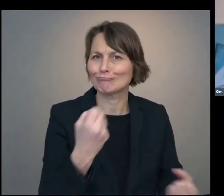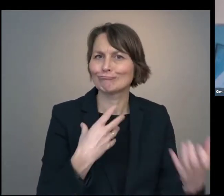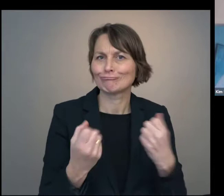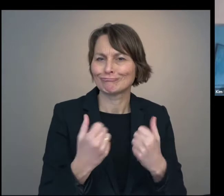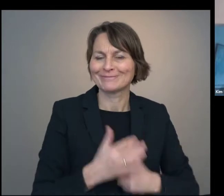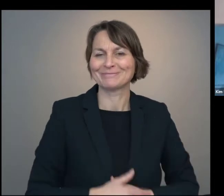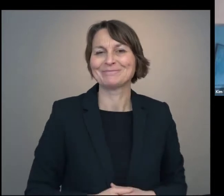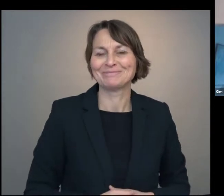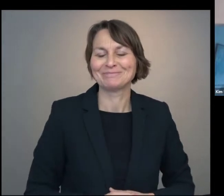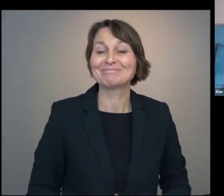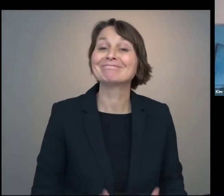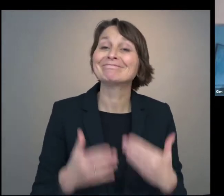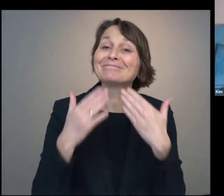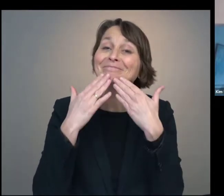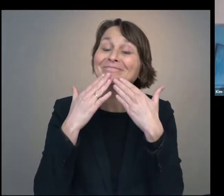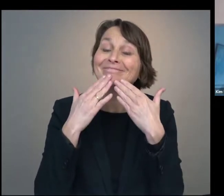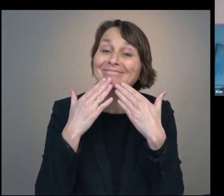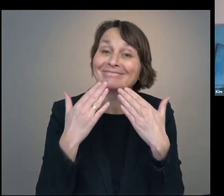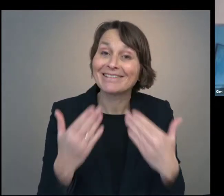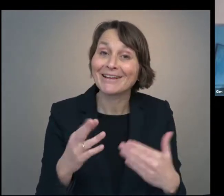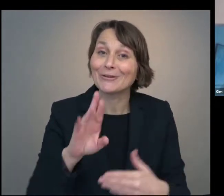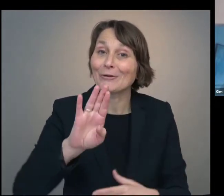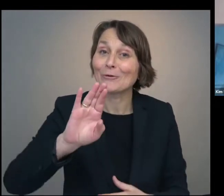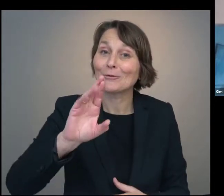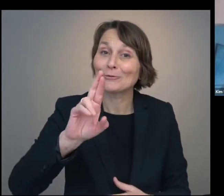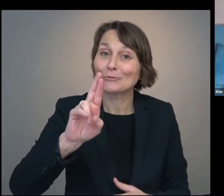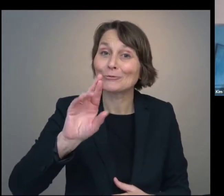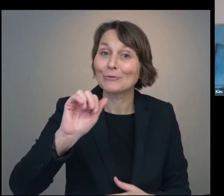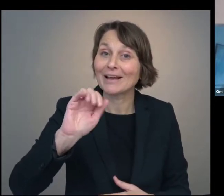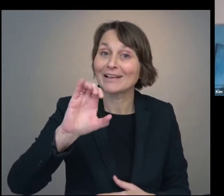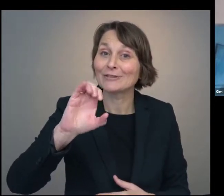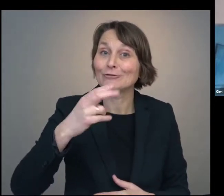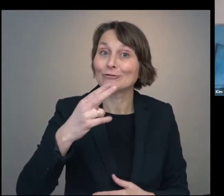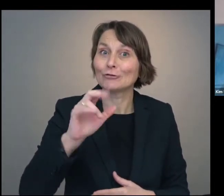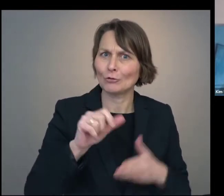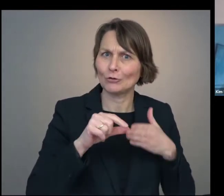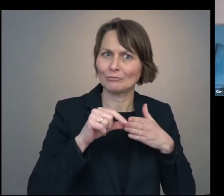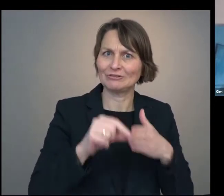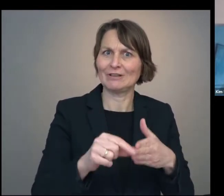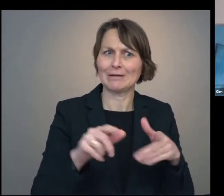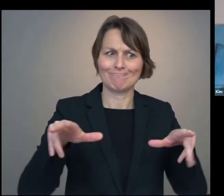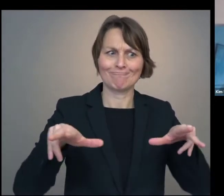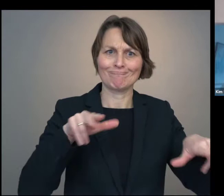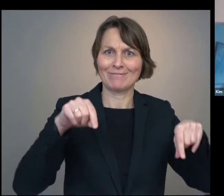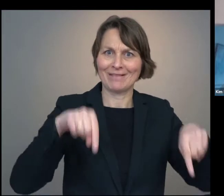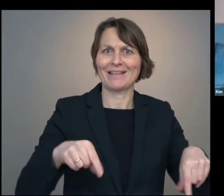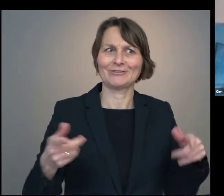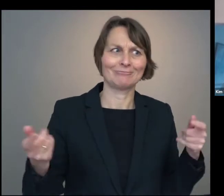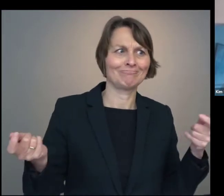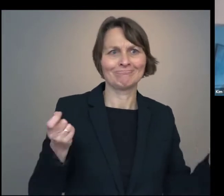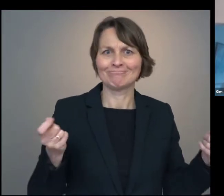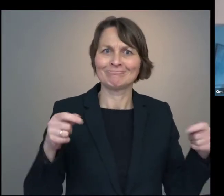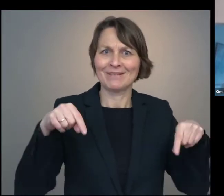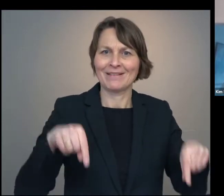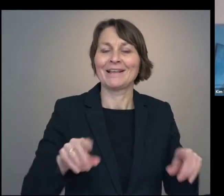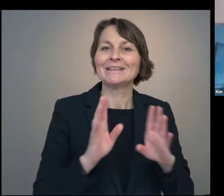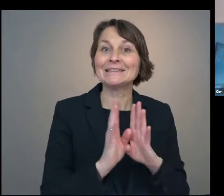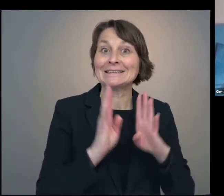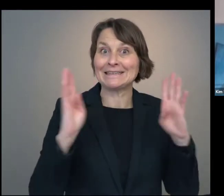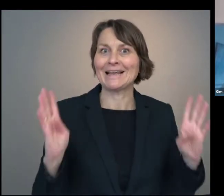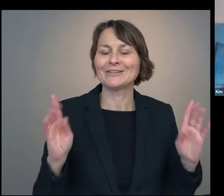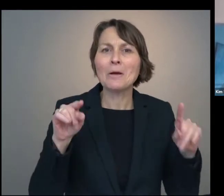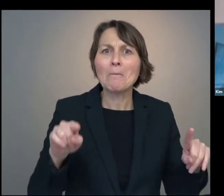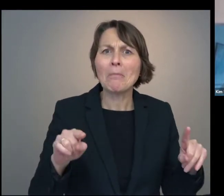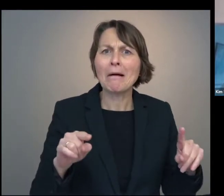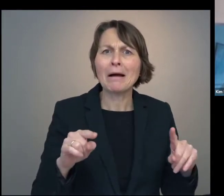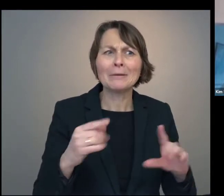HQ. So again, thank you. And thank you for not only leading this session, but also playing a big role in structuring